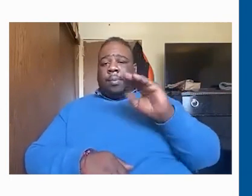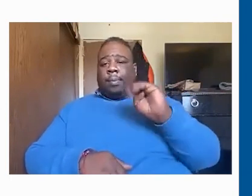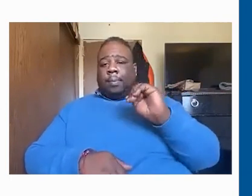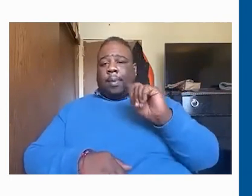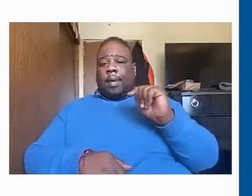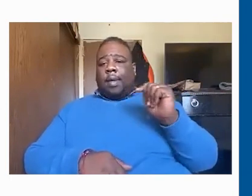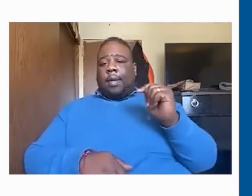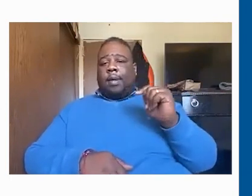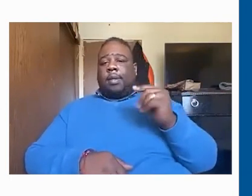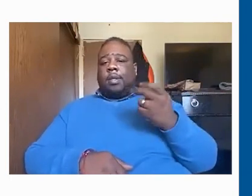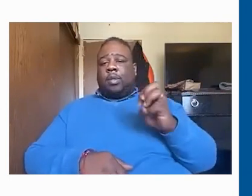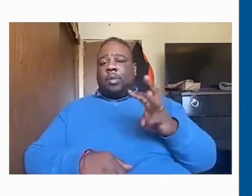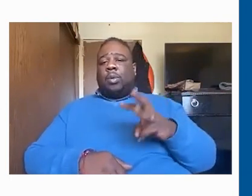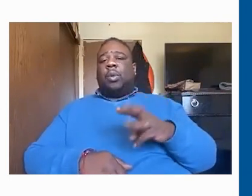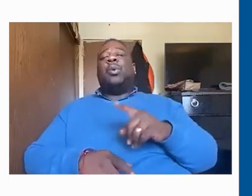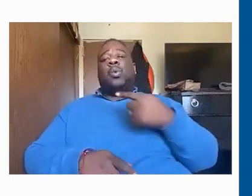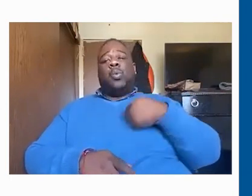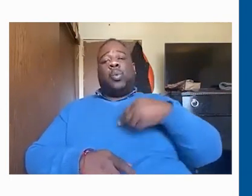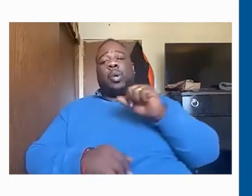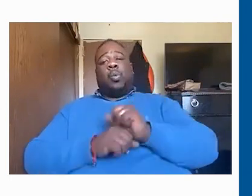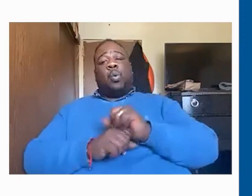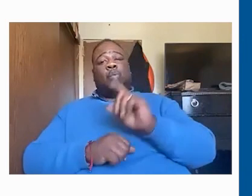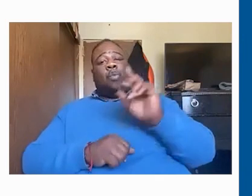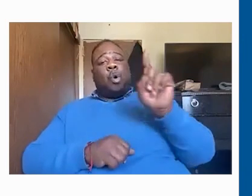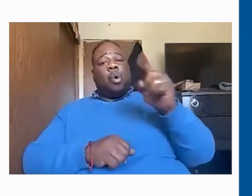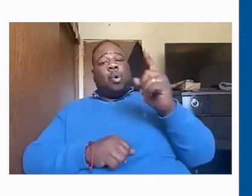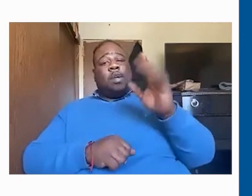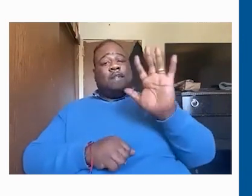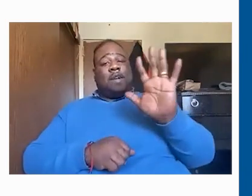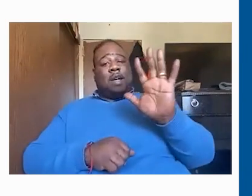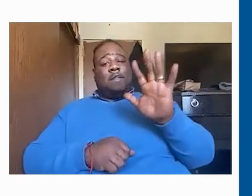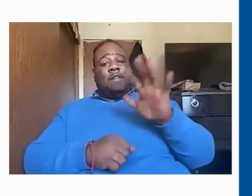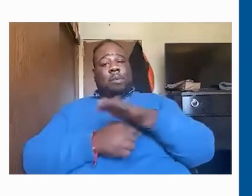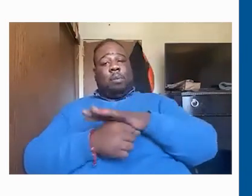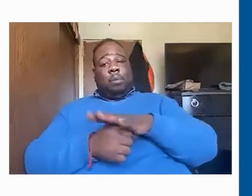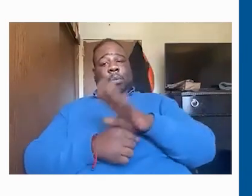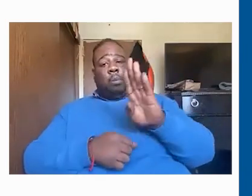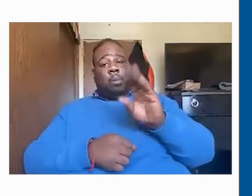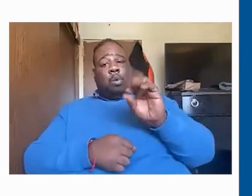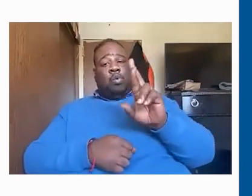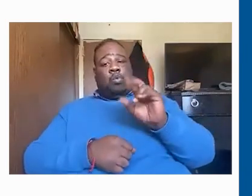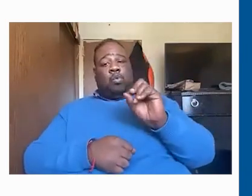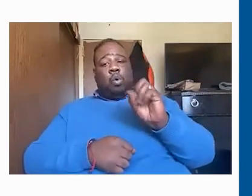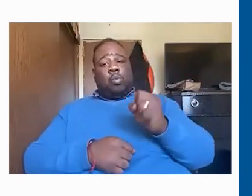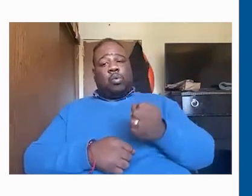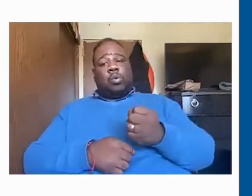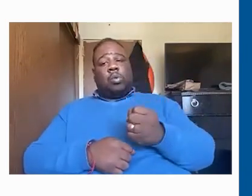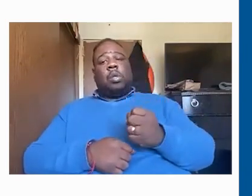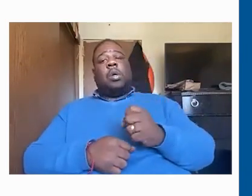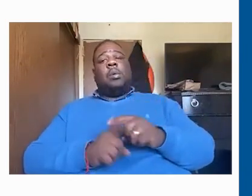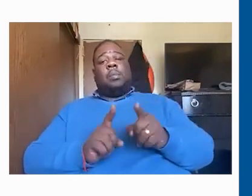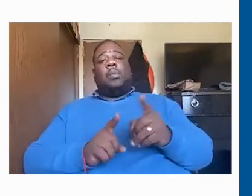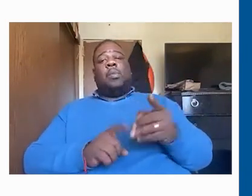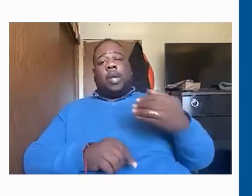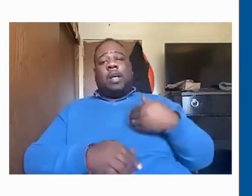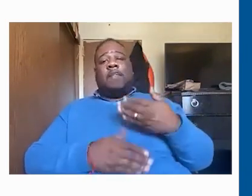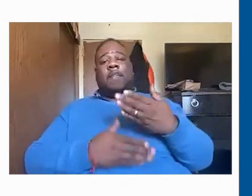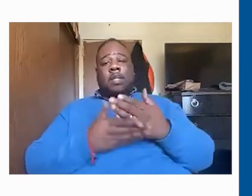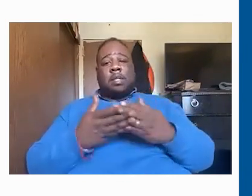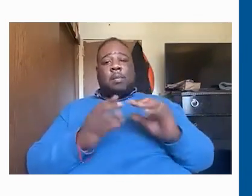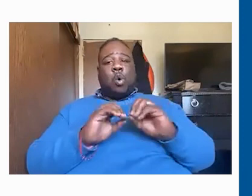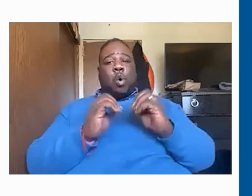offices in Nassau. I know there's the Nassau Emergency Management. I think their main office is in Bethpage. It's somewhere I know